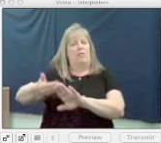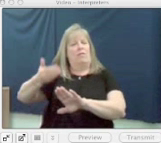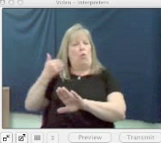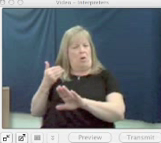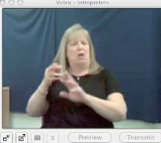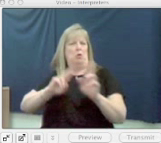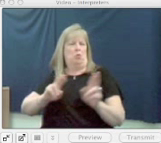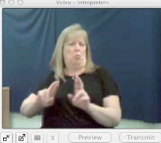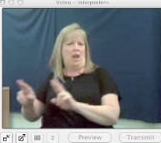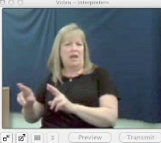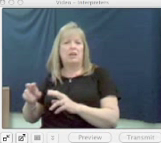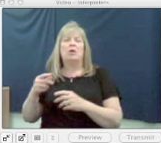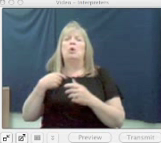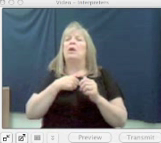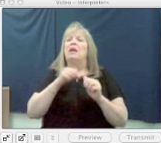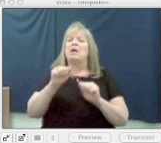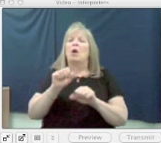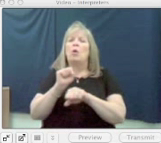mentees